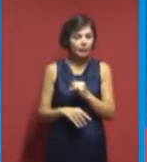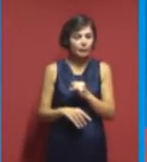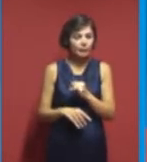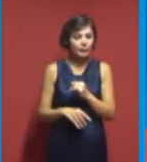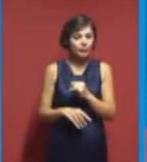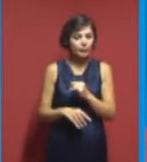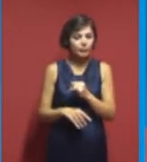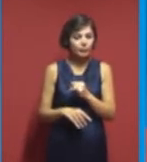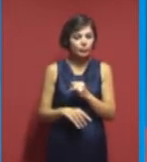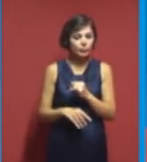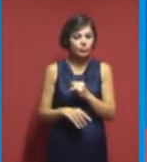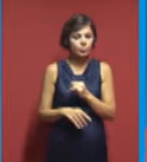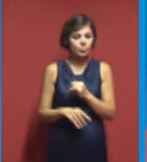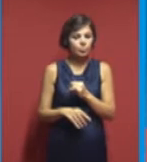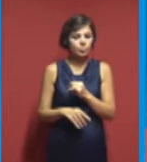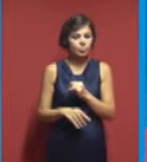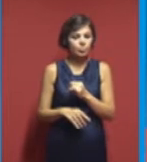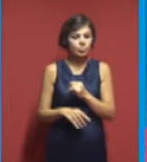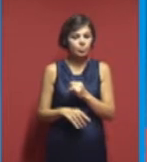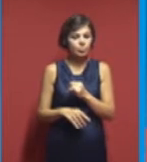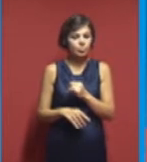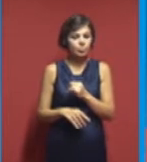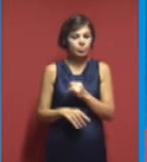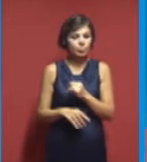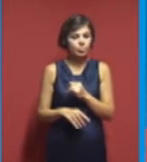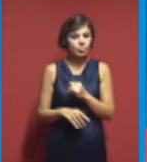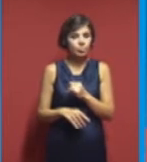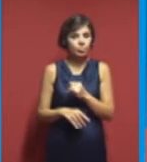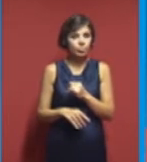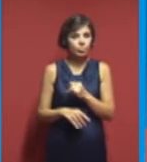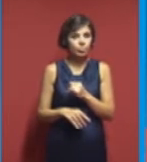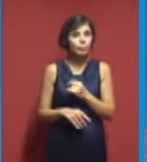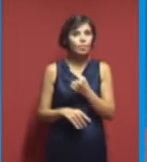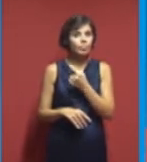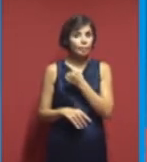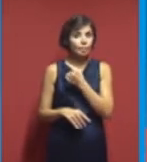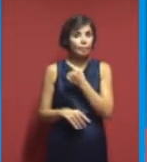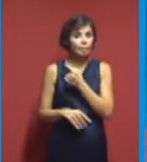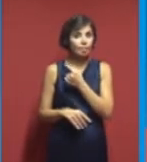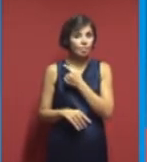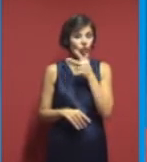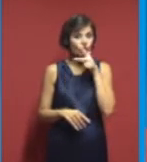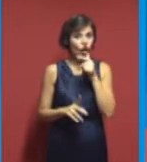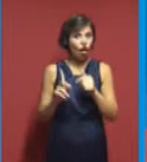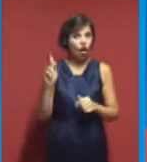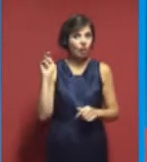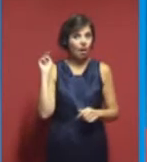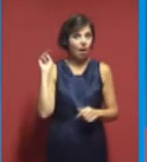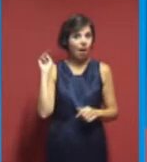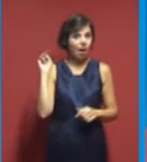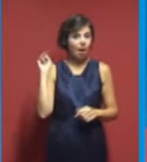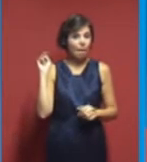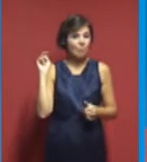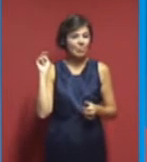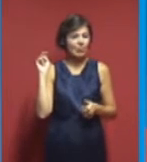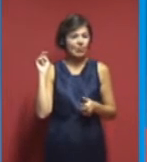It's Elena, yeah, exactly. So it's basically the first image ever transmitted between two computers, the first digitalized image and